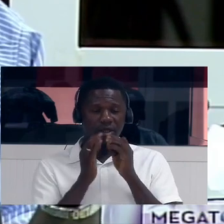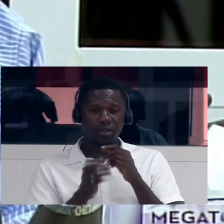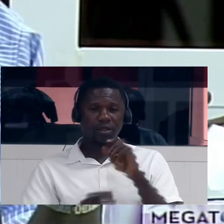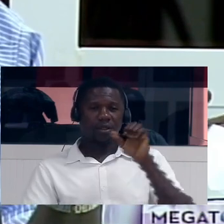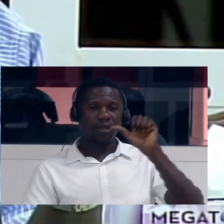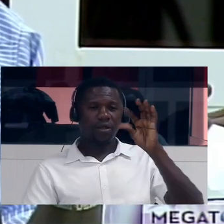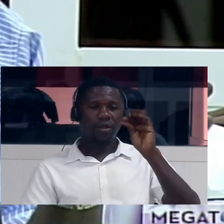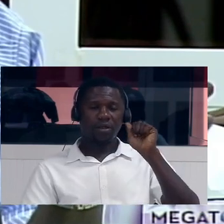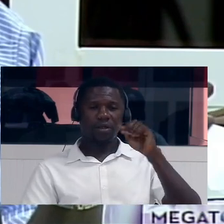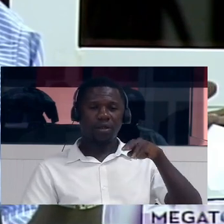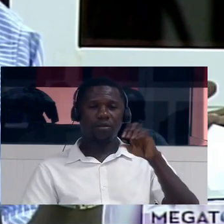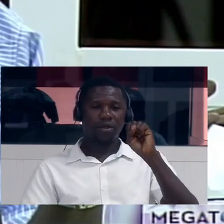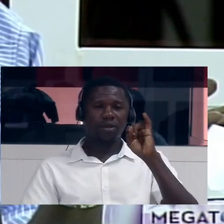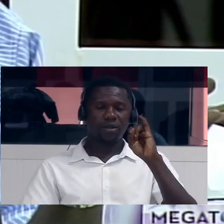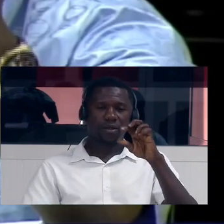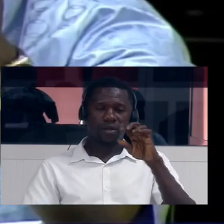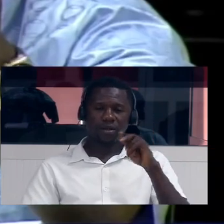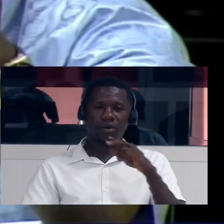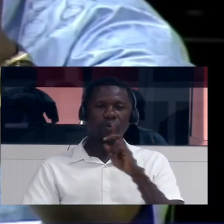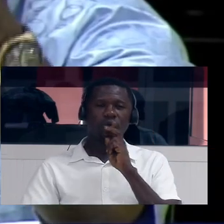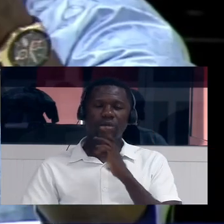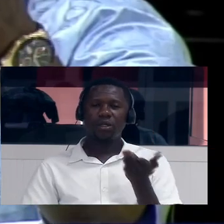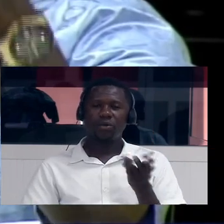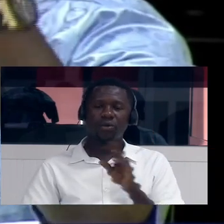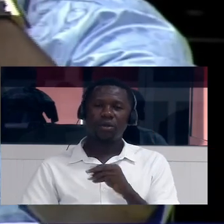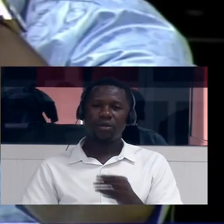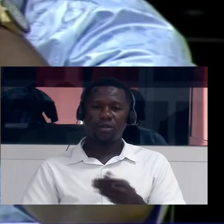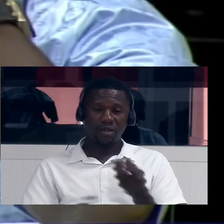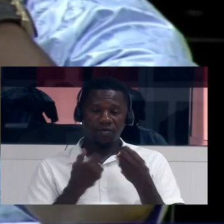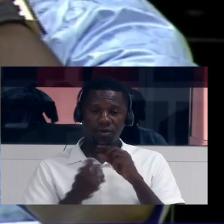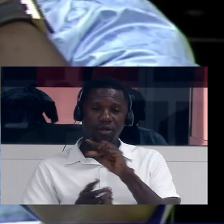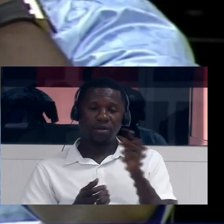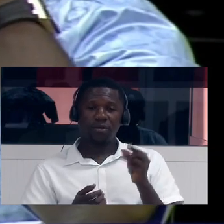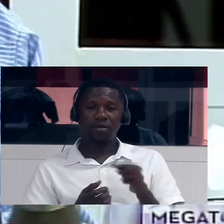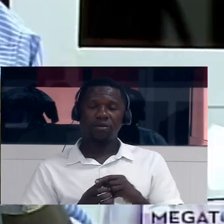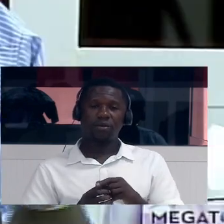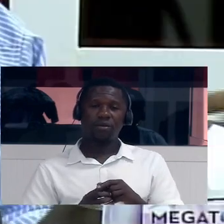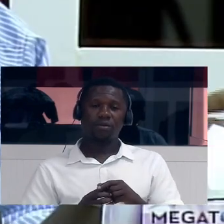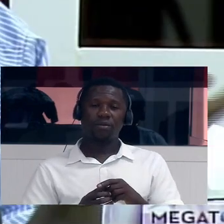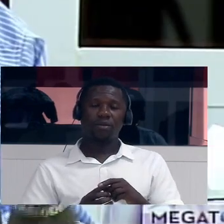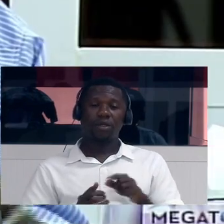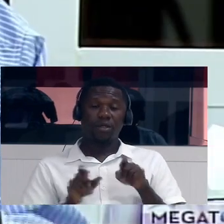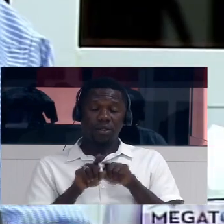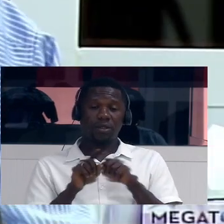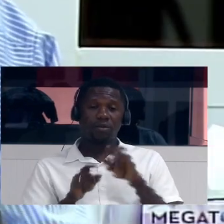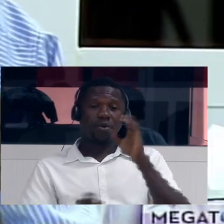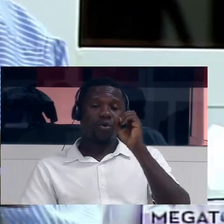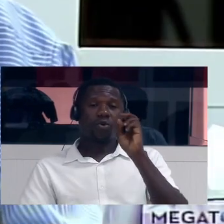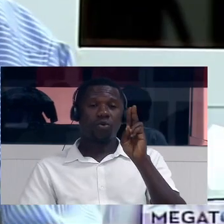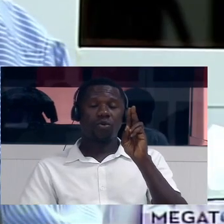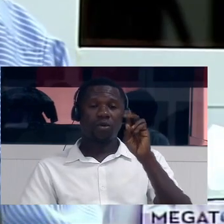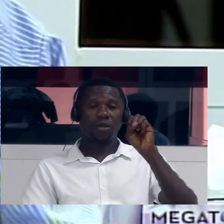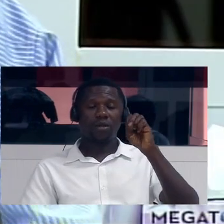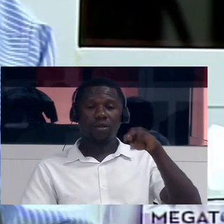there? Give us these names that you have mentioned. Who are these people? Oh, Usman Baji is the same Usman Baji. I suppose you